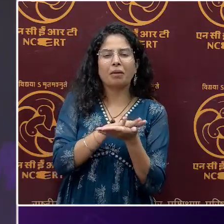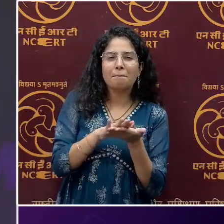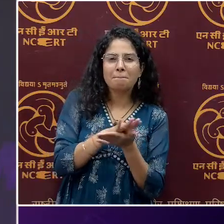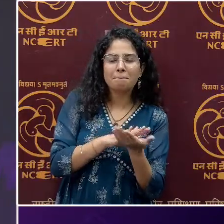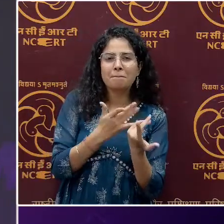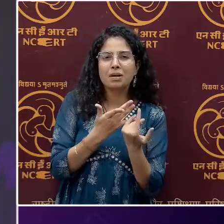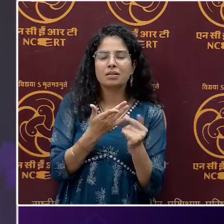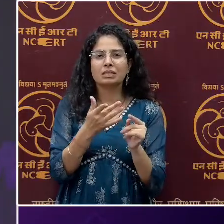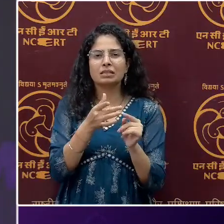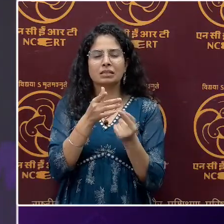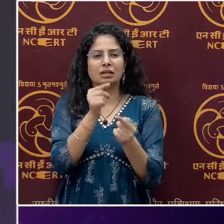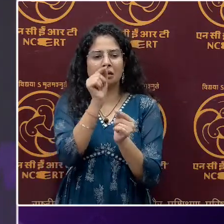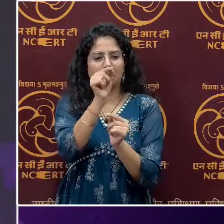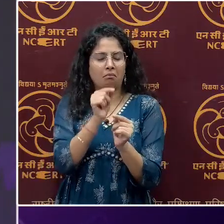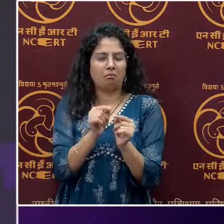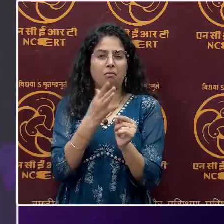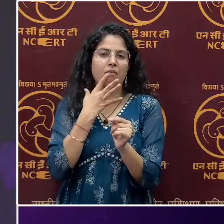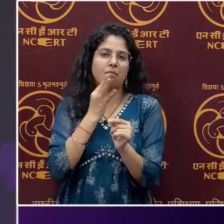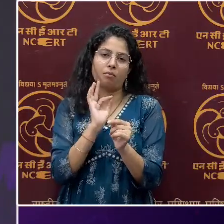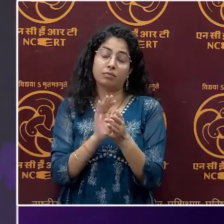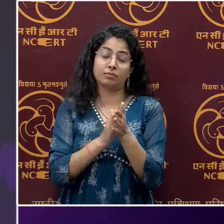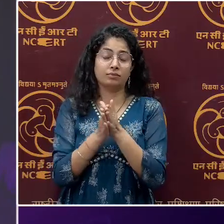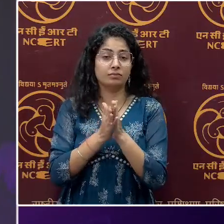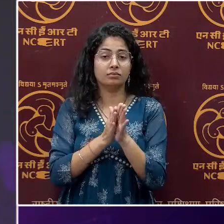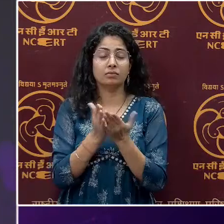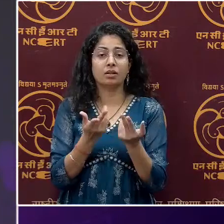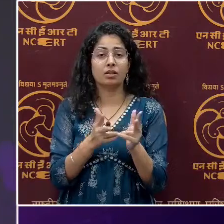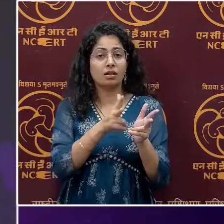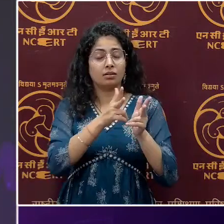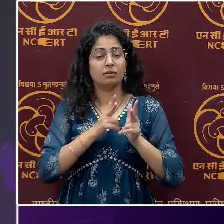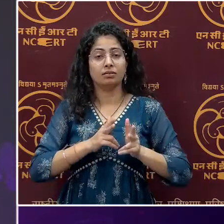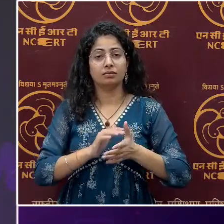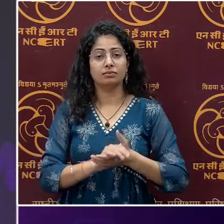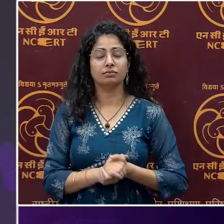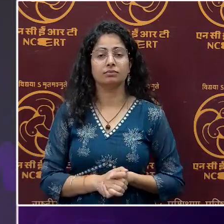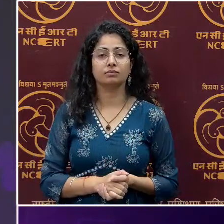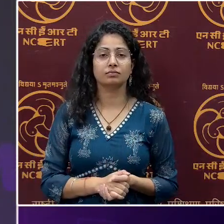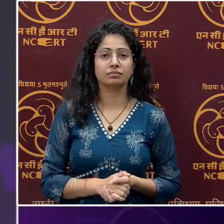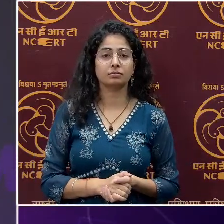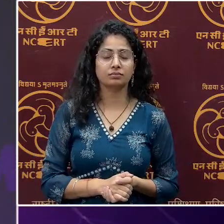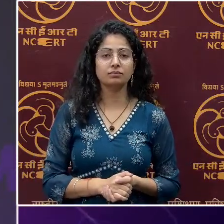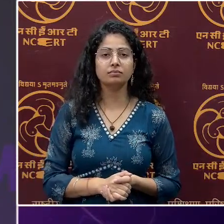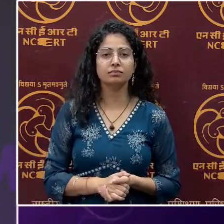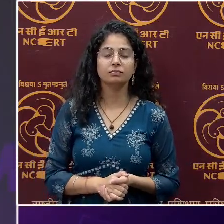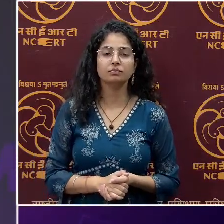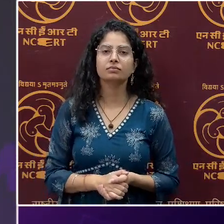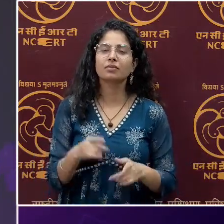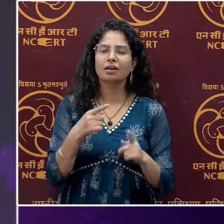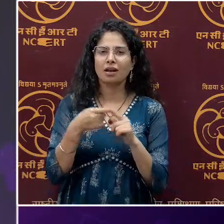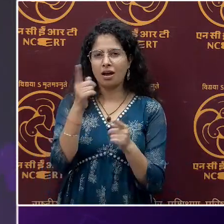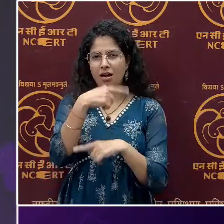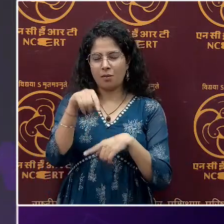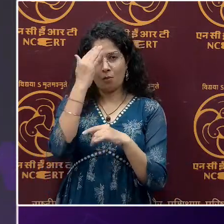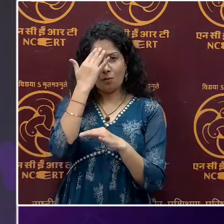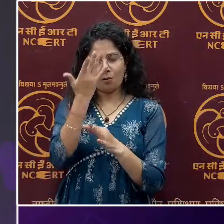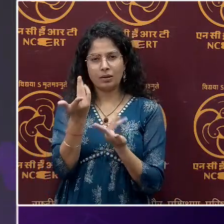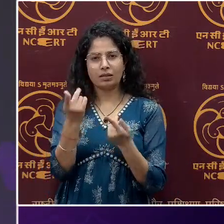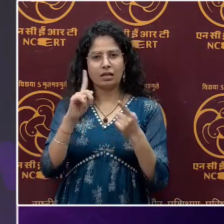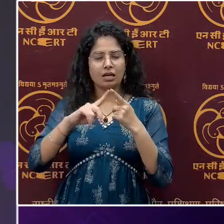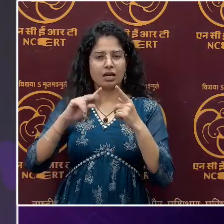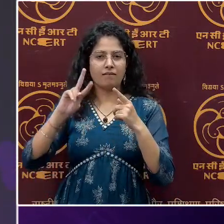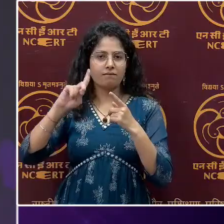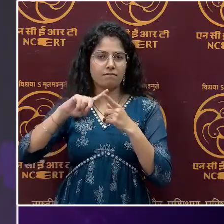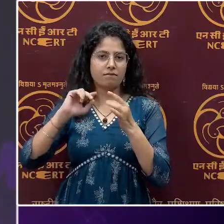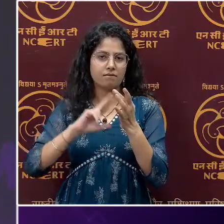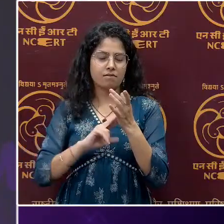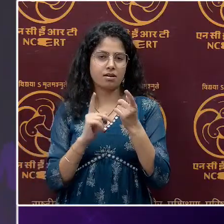very pivotal role over there. This is a very interesting trivia that you have shared with all of us. Yes, ma'am. And you know what are the major events of